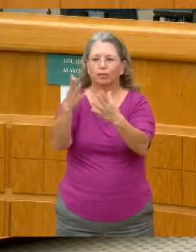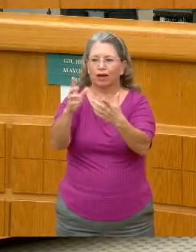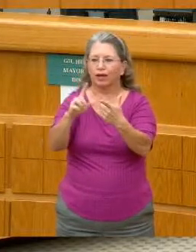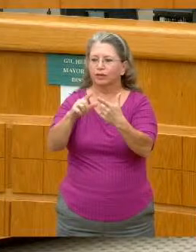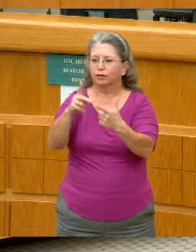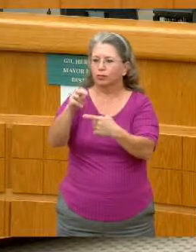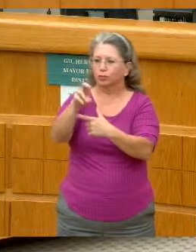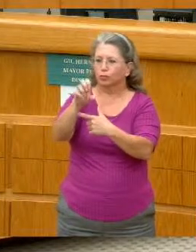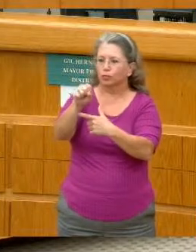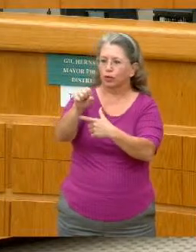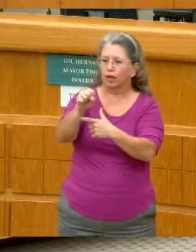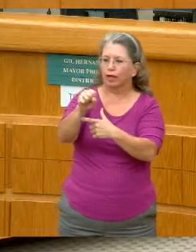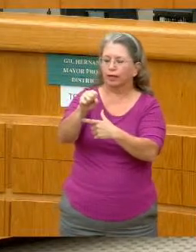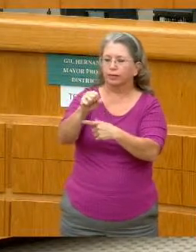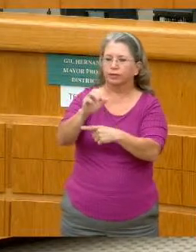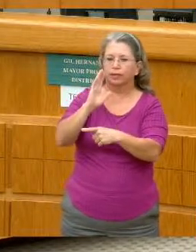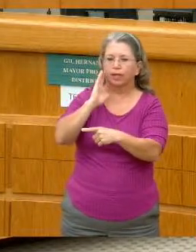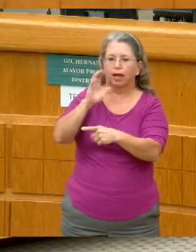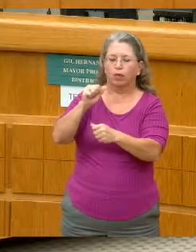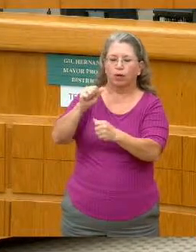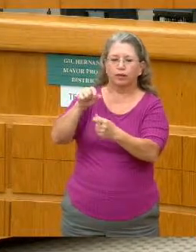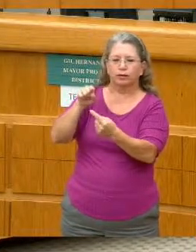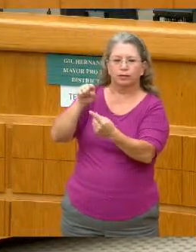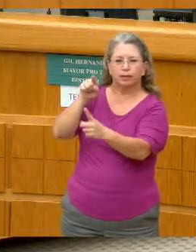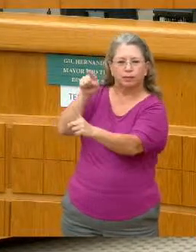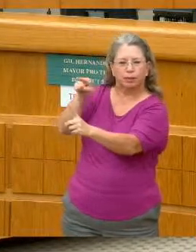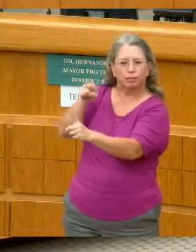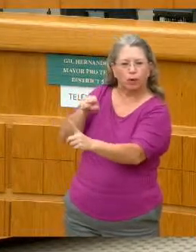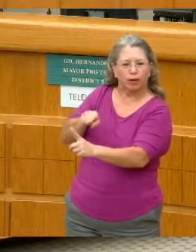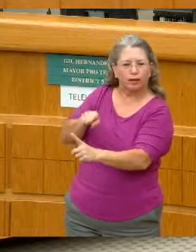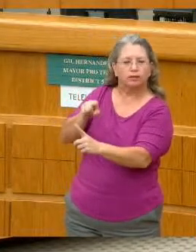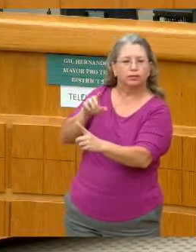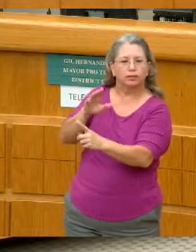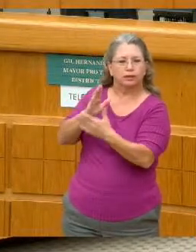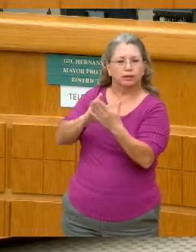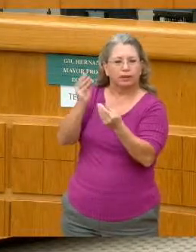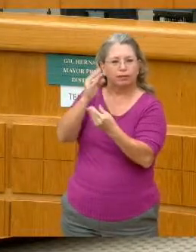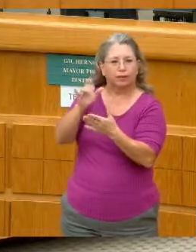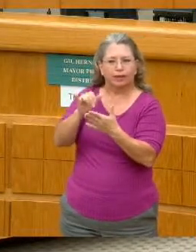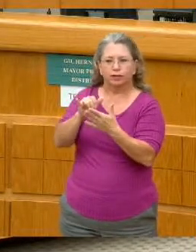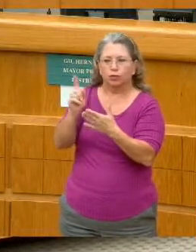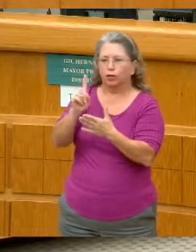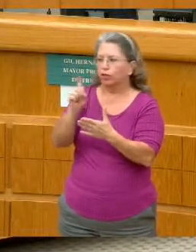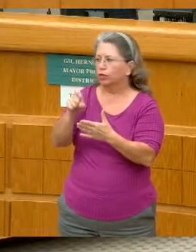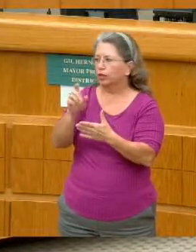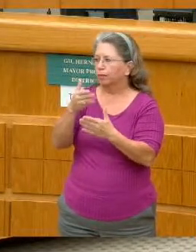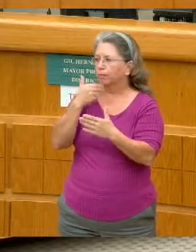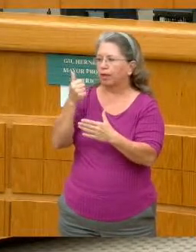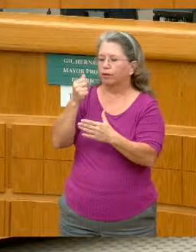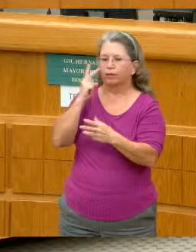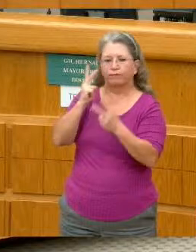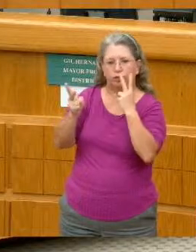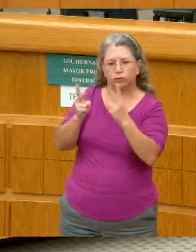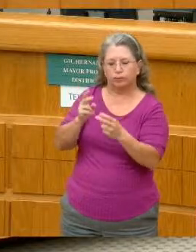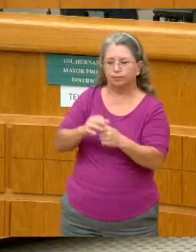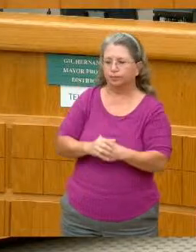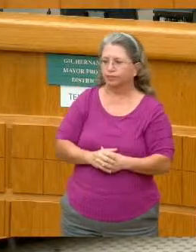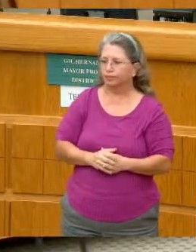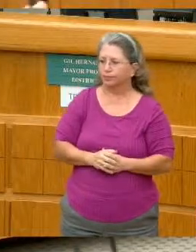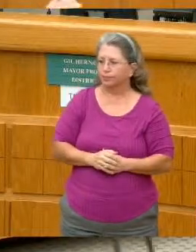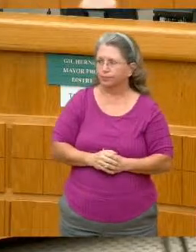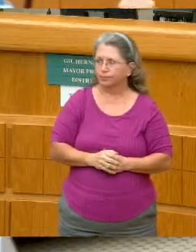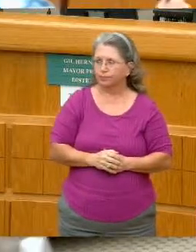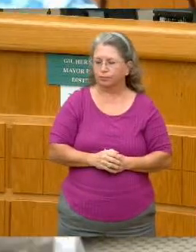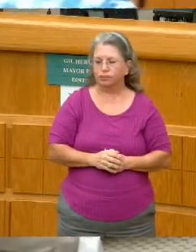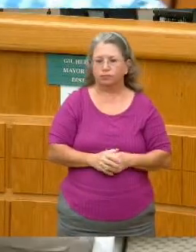to be able to, point out whatever you need a little bit better visual on. The